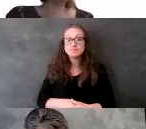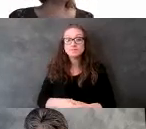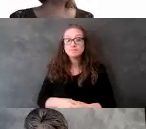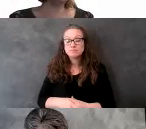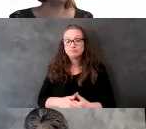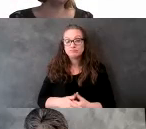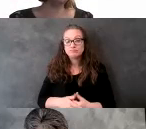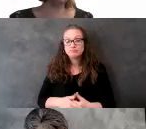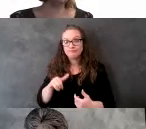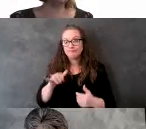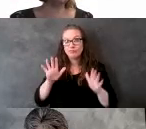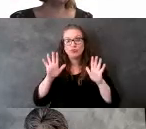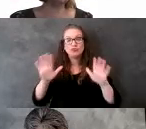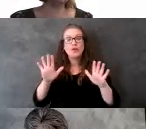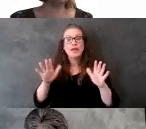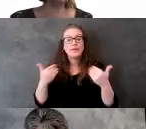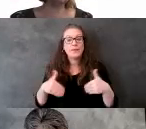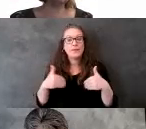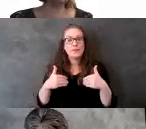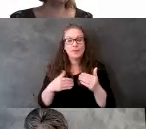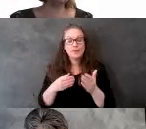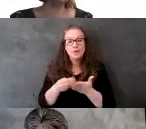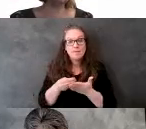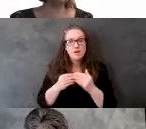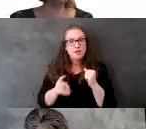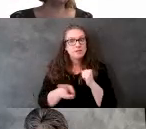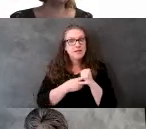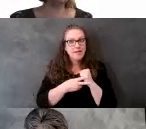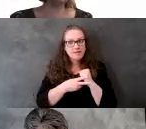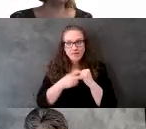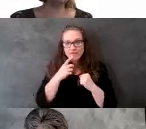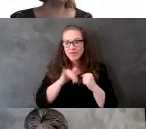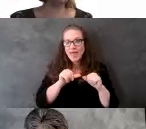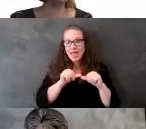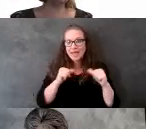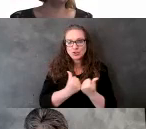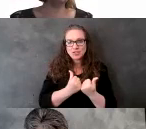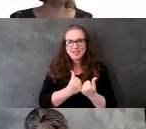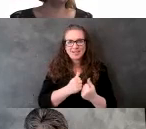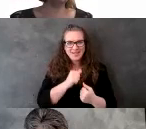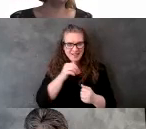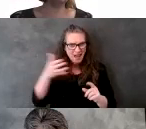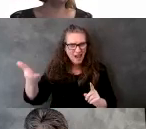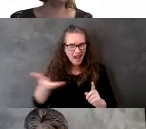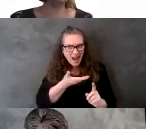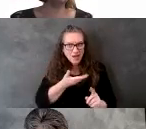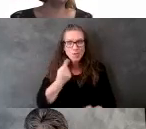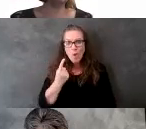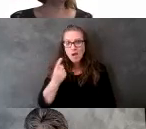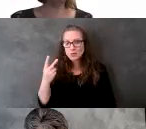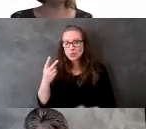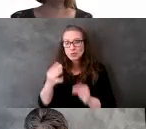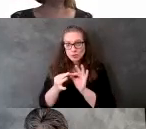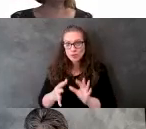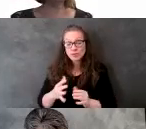great cost savings for the agency to not have to hire 1 or 2 interpreters. Often you